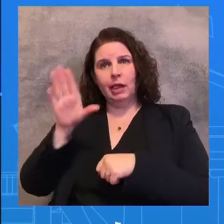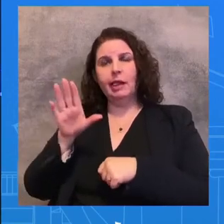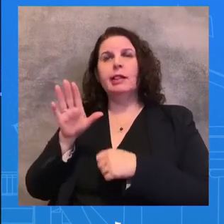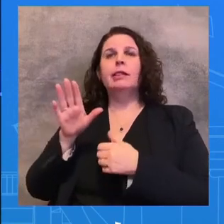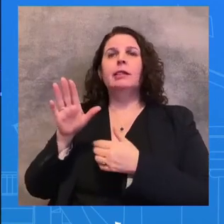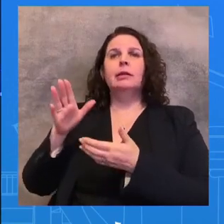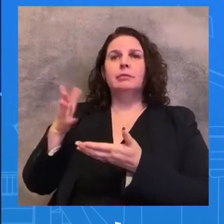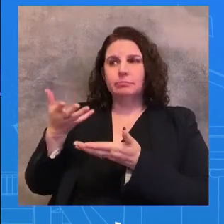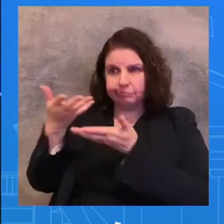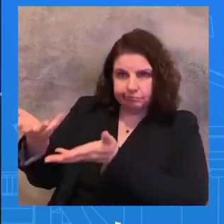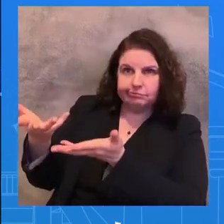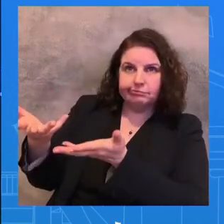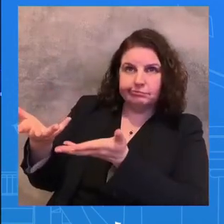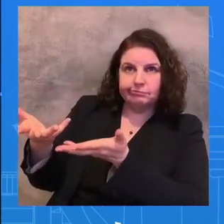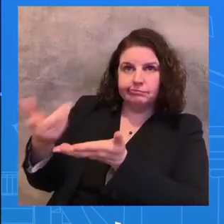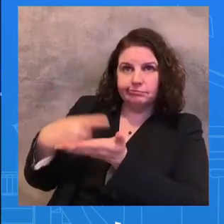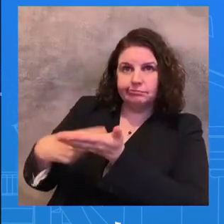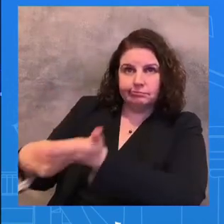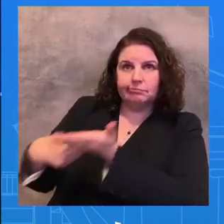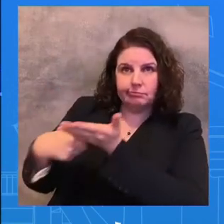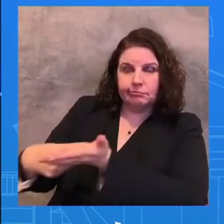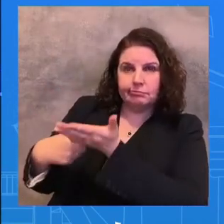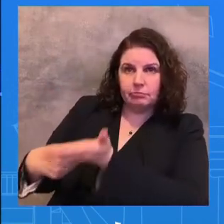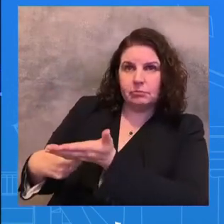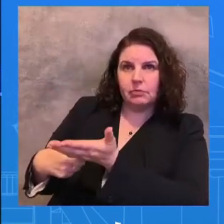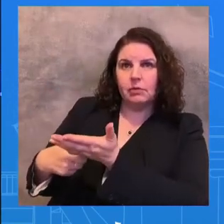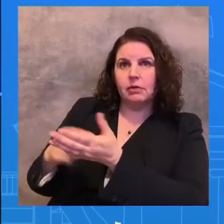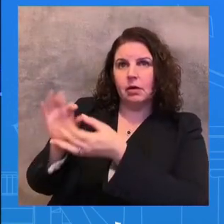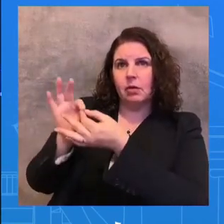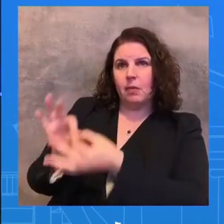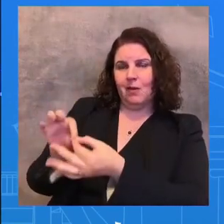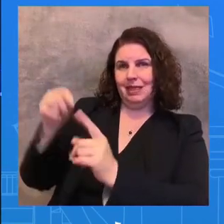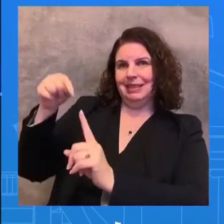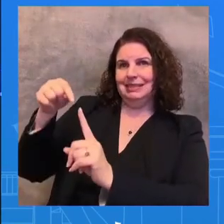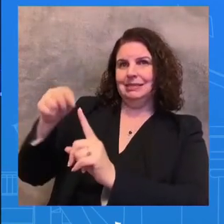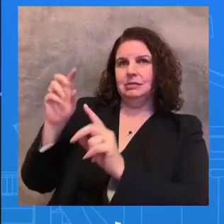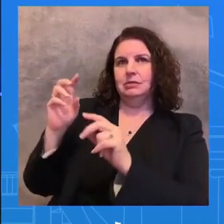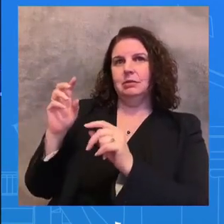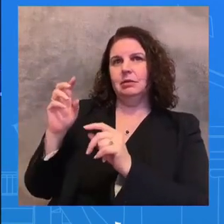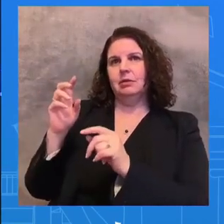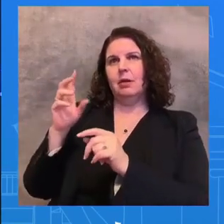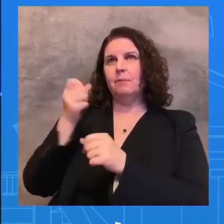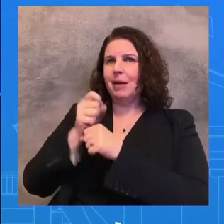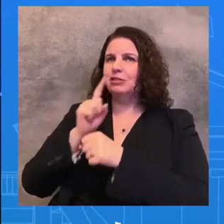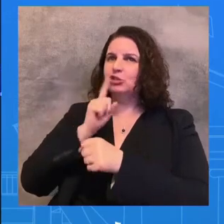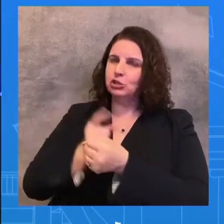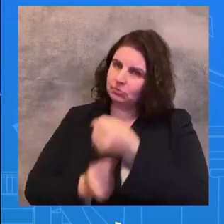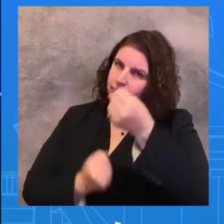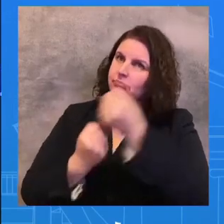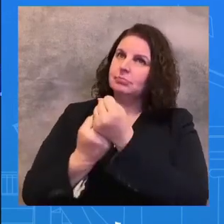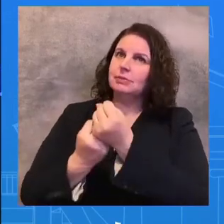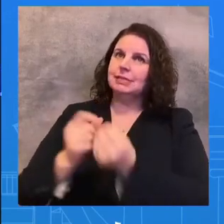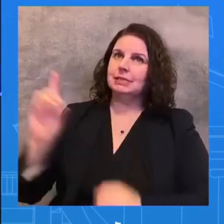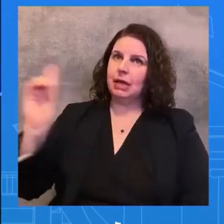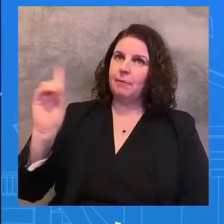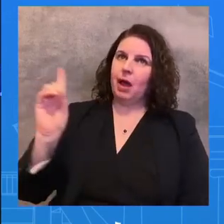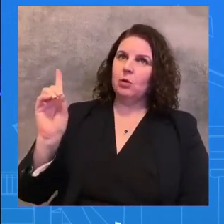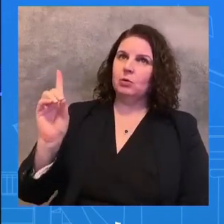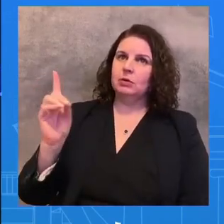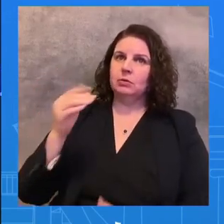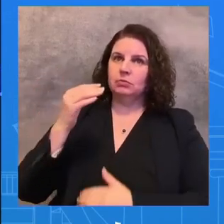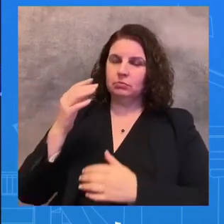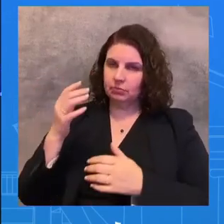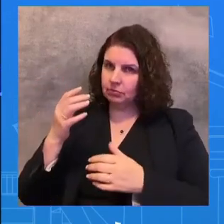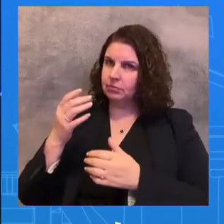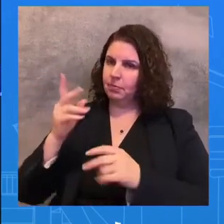ongoing need to nurture democratic institutions across the board, an independent judiciary, a non-corrupt economy, credible, free, and